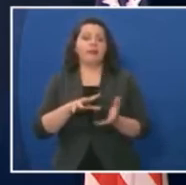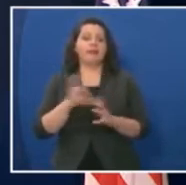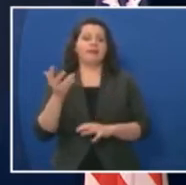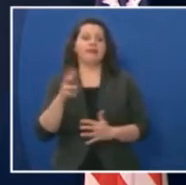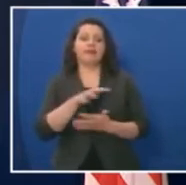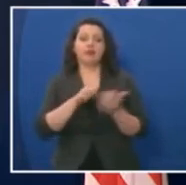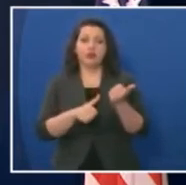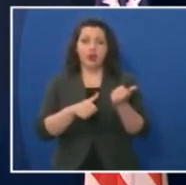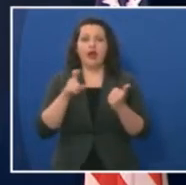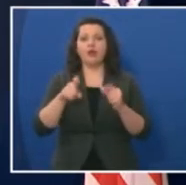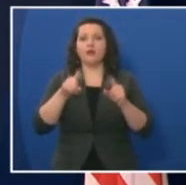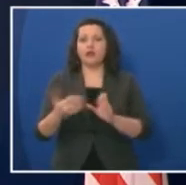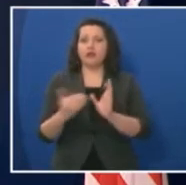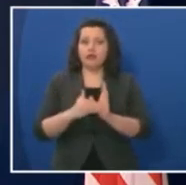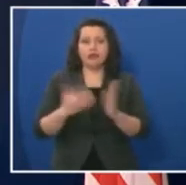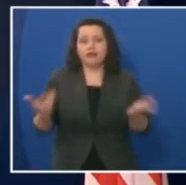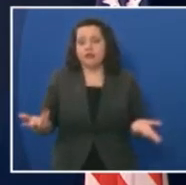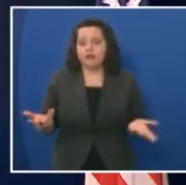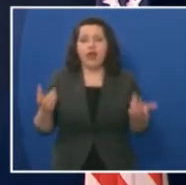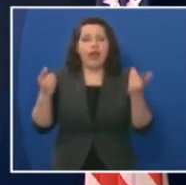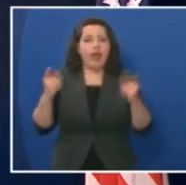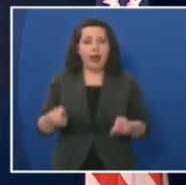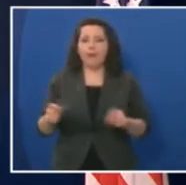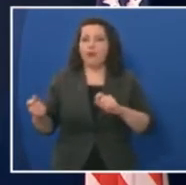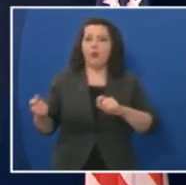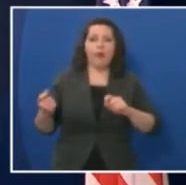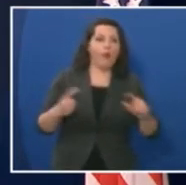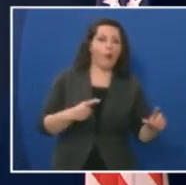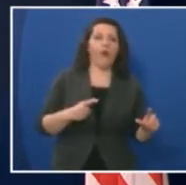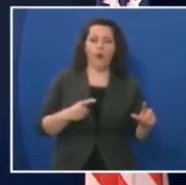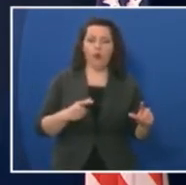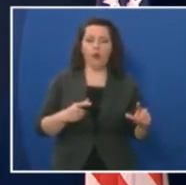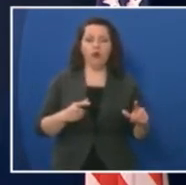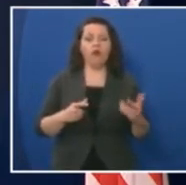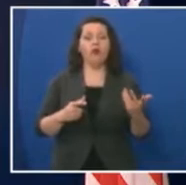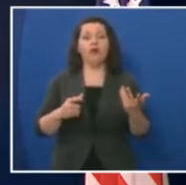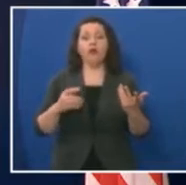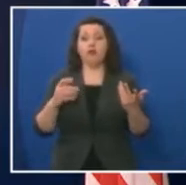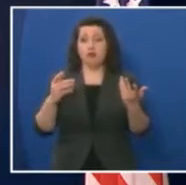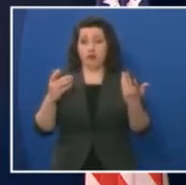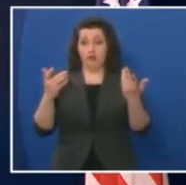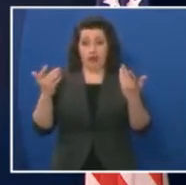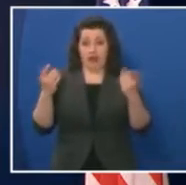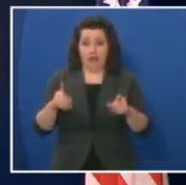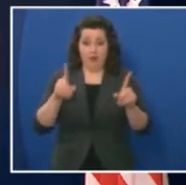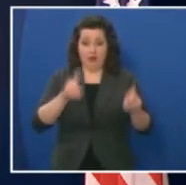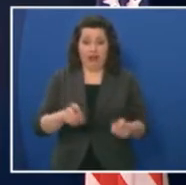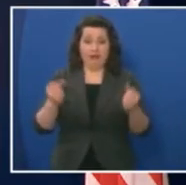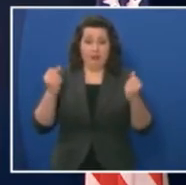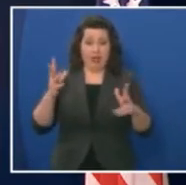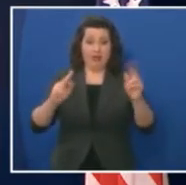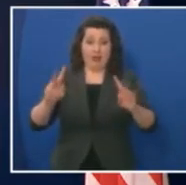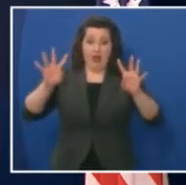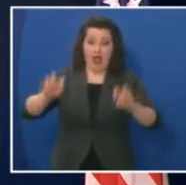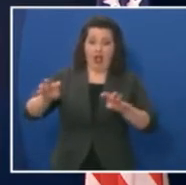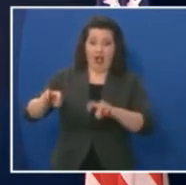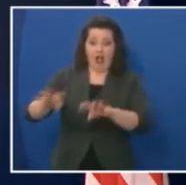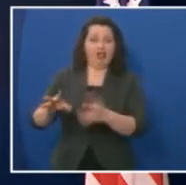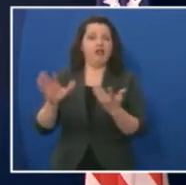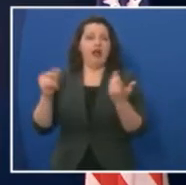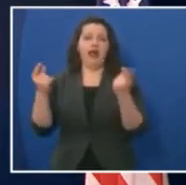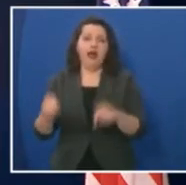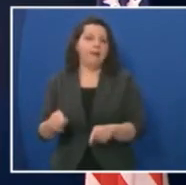retest. These are some of the things that happens when you're testing on a large scale like we are right now.